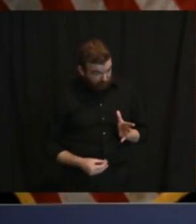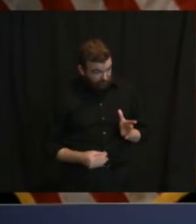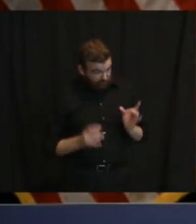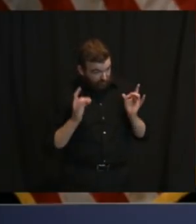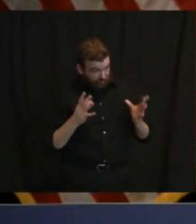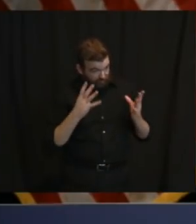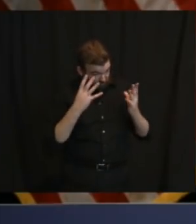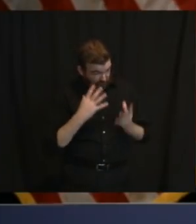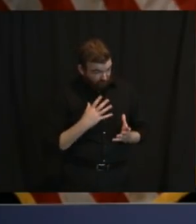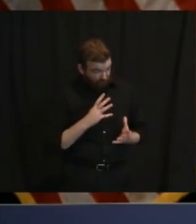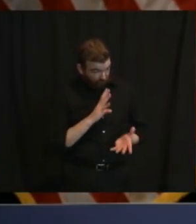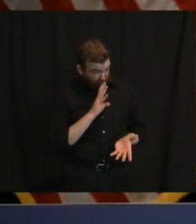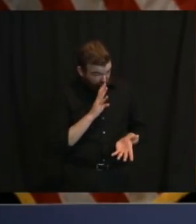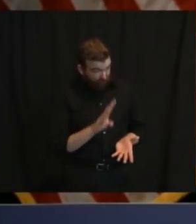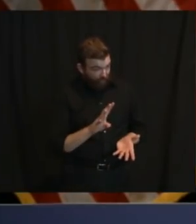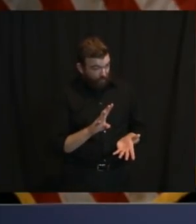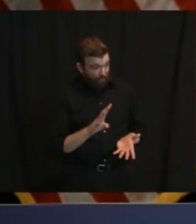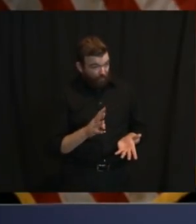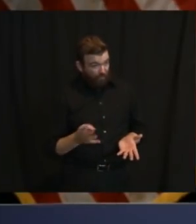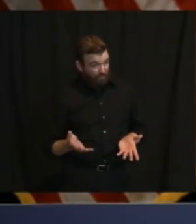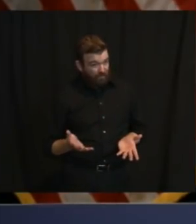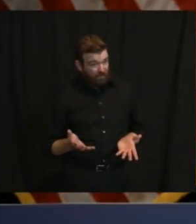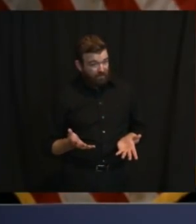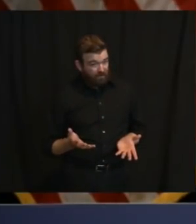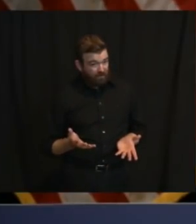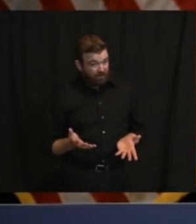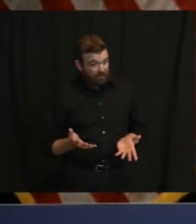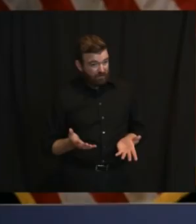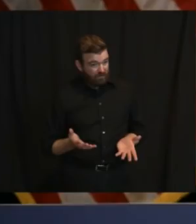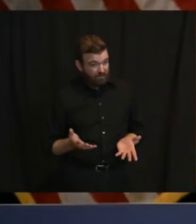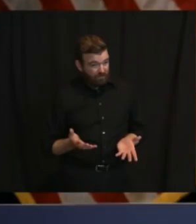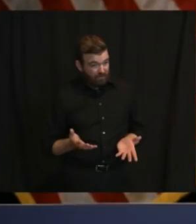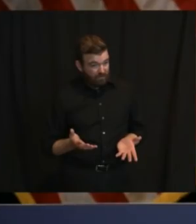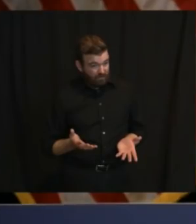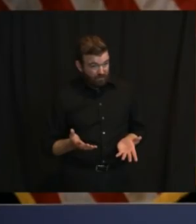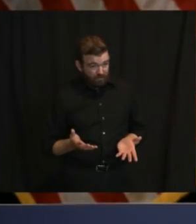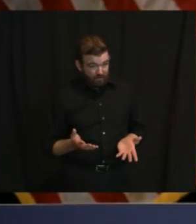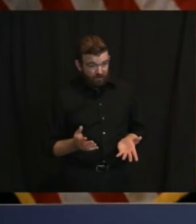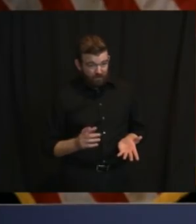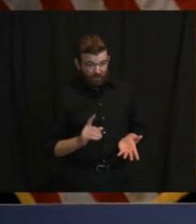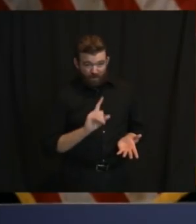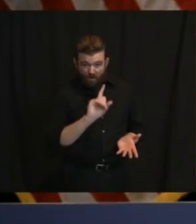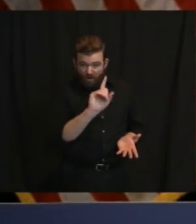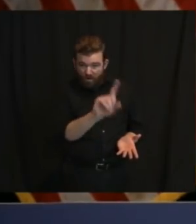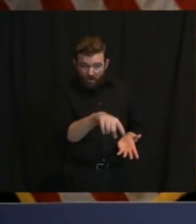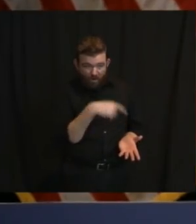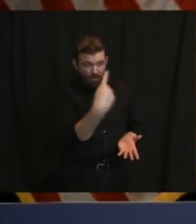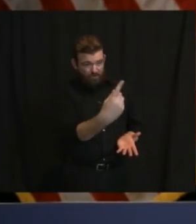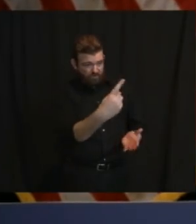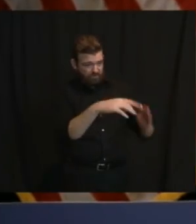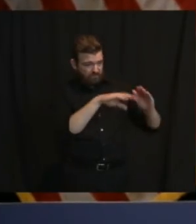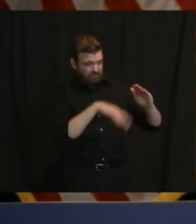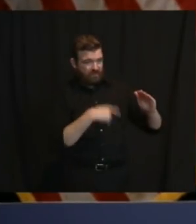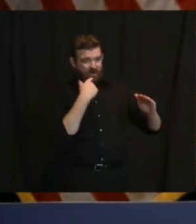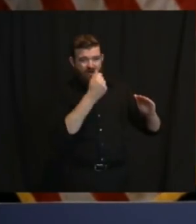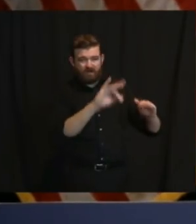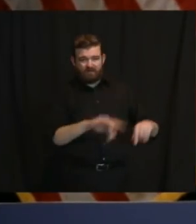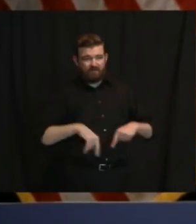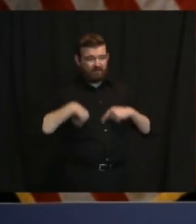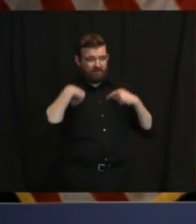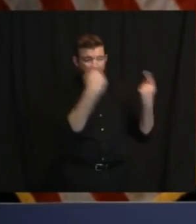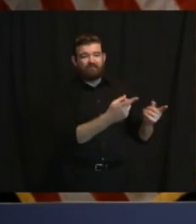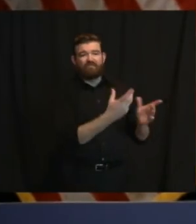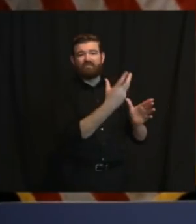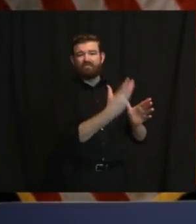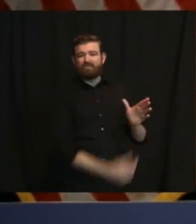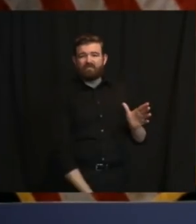4-year-old. It's the only fatality we've had under the age of 18, and the blessed